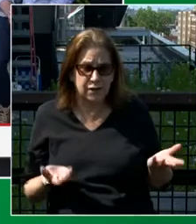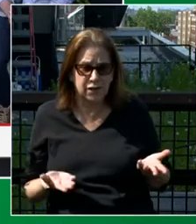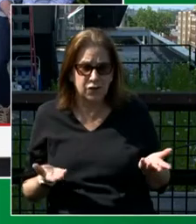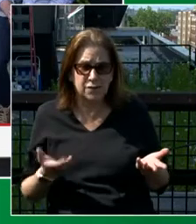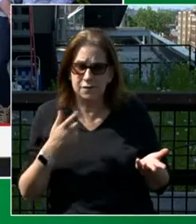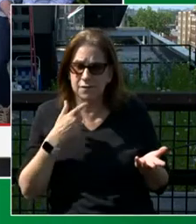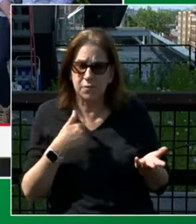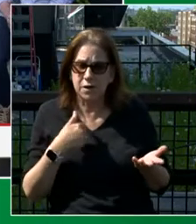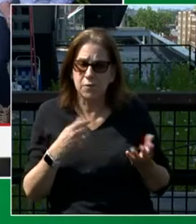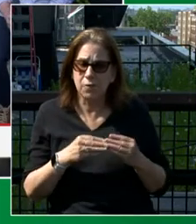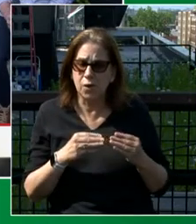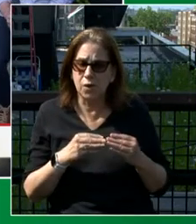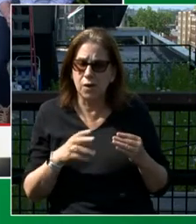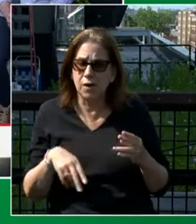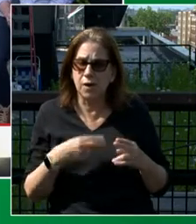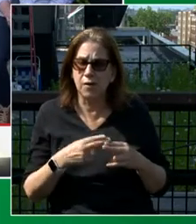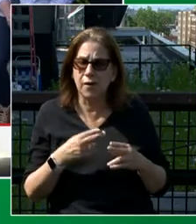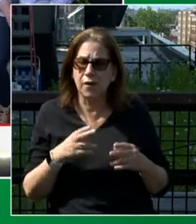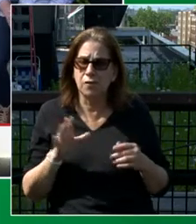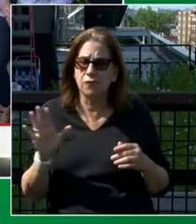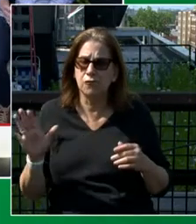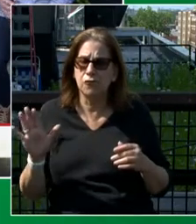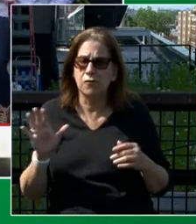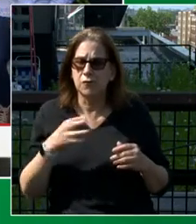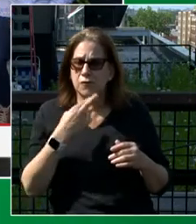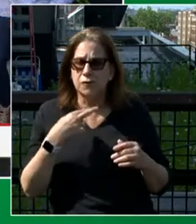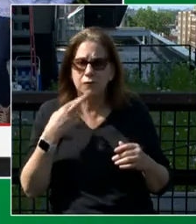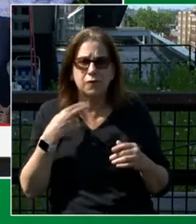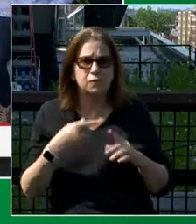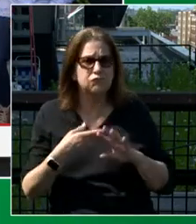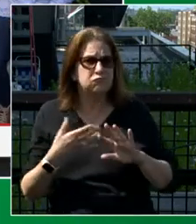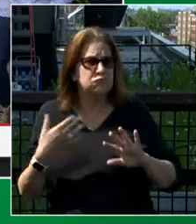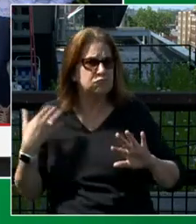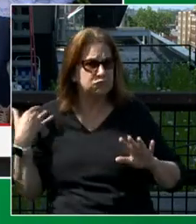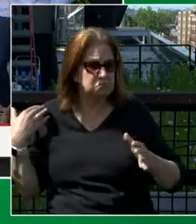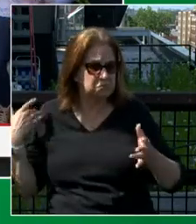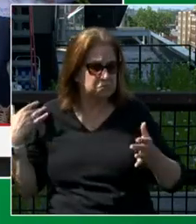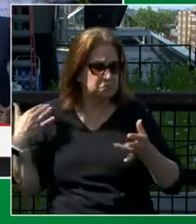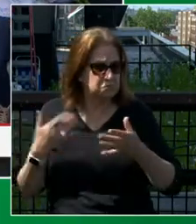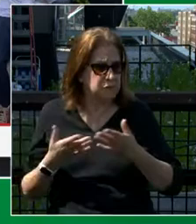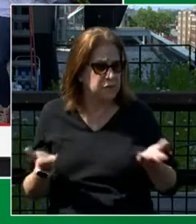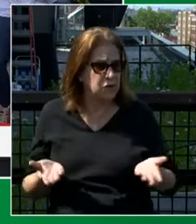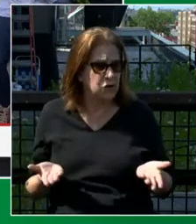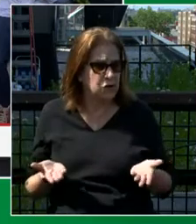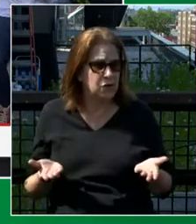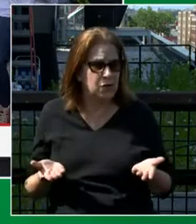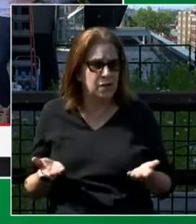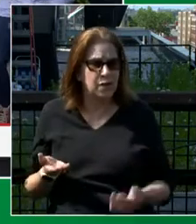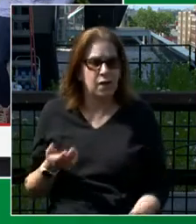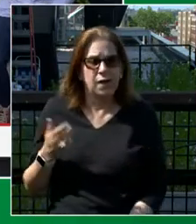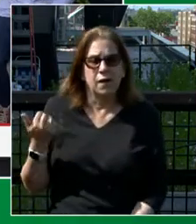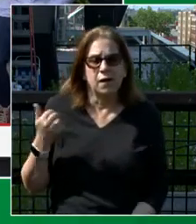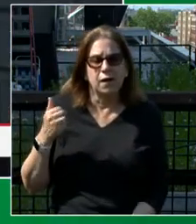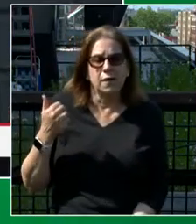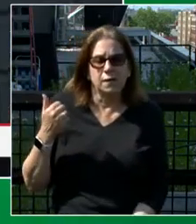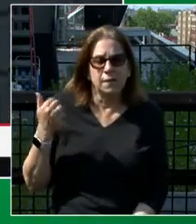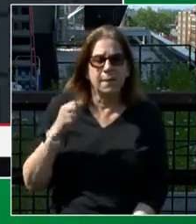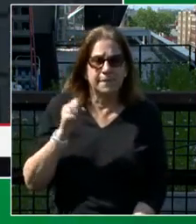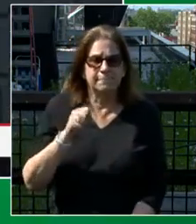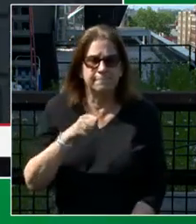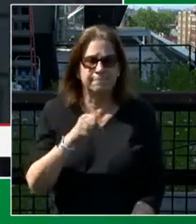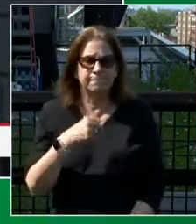weeks as you see more activity picking up downtown. Yeah, it's been. I think we got you. I'm good.